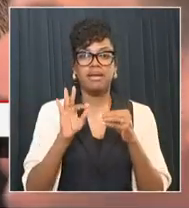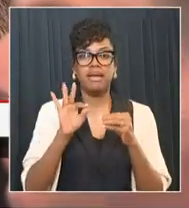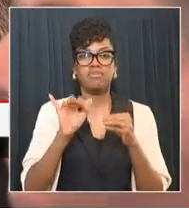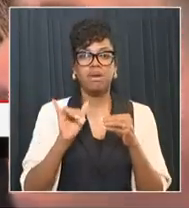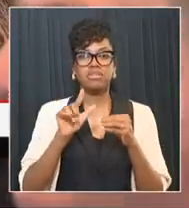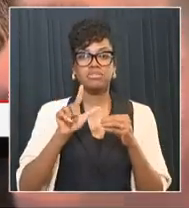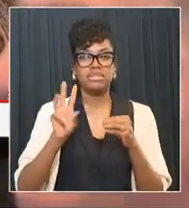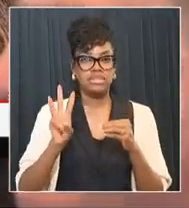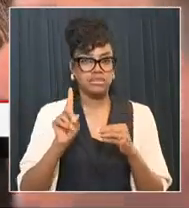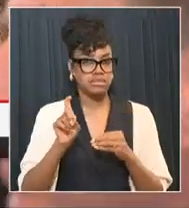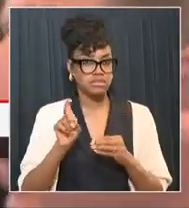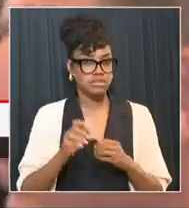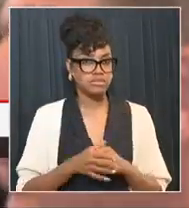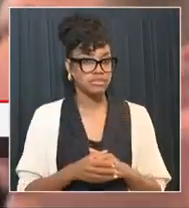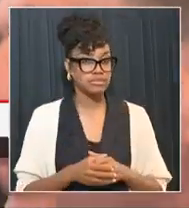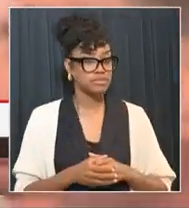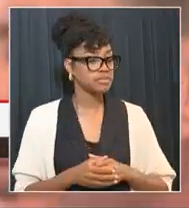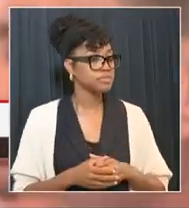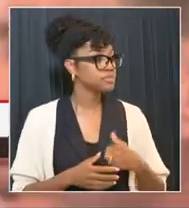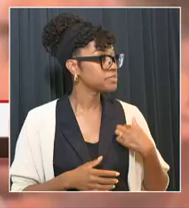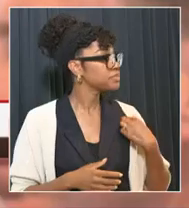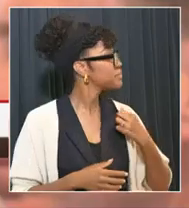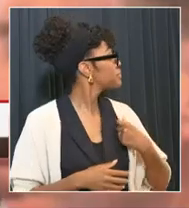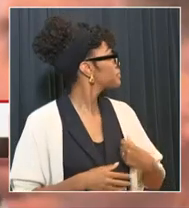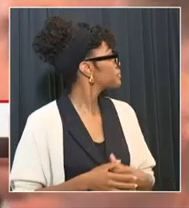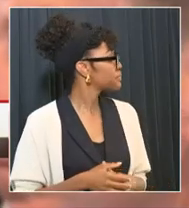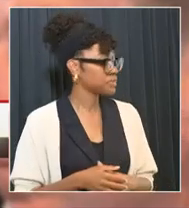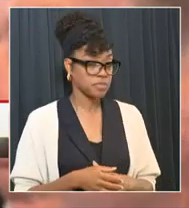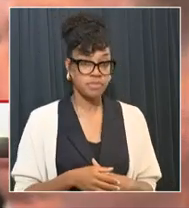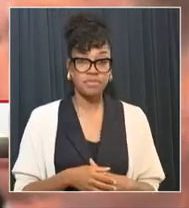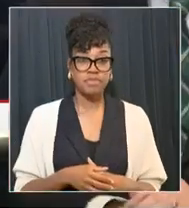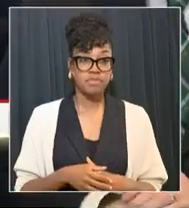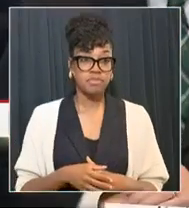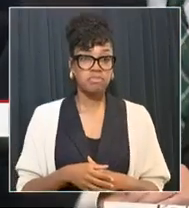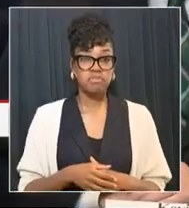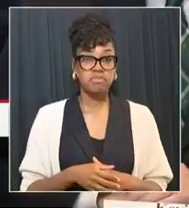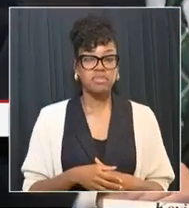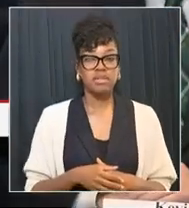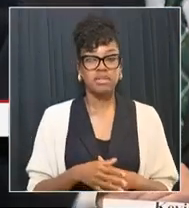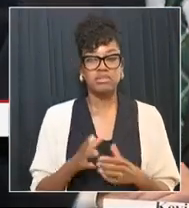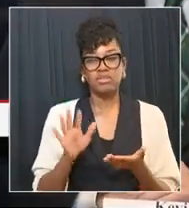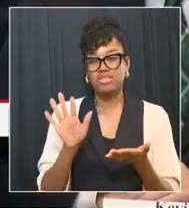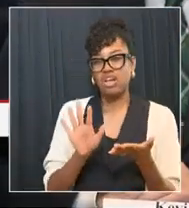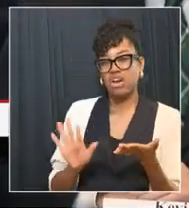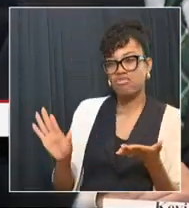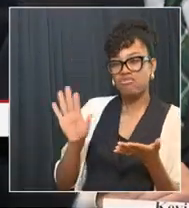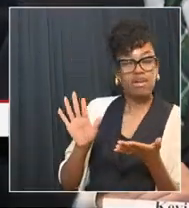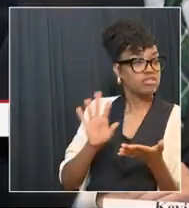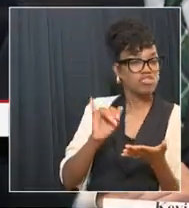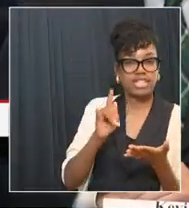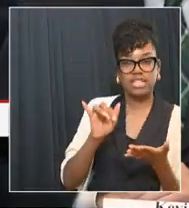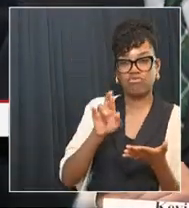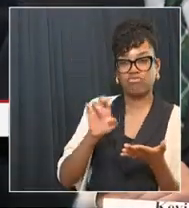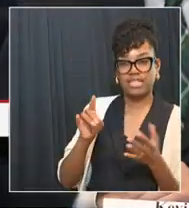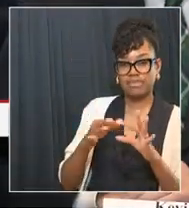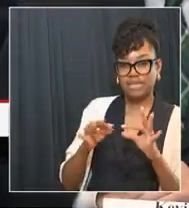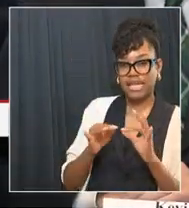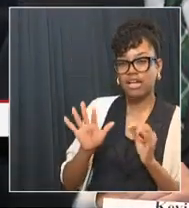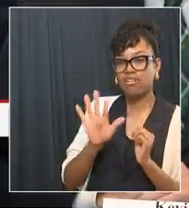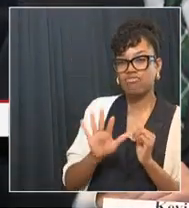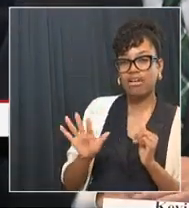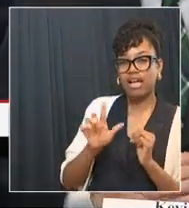that. So the top line number of cuts for FY26 is around $250 million